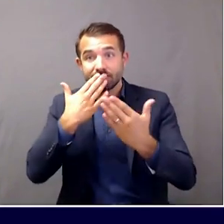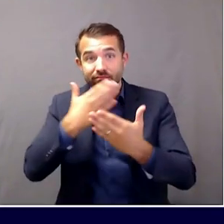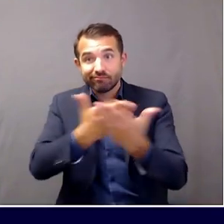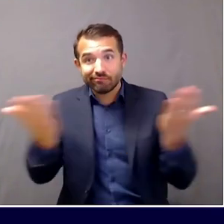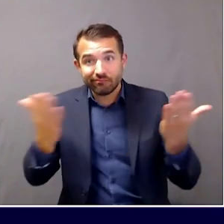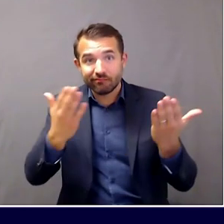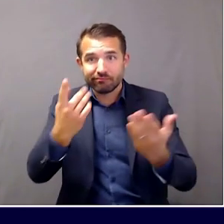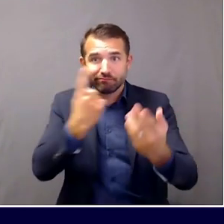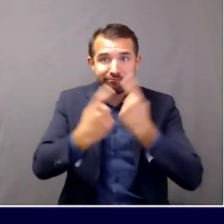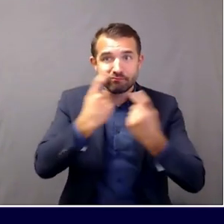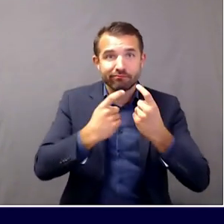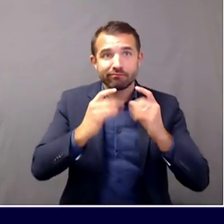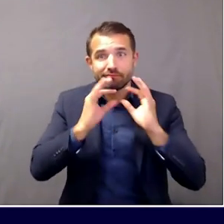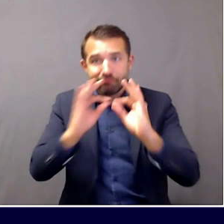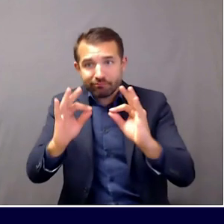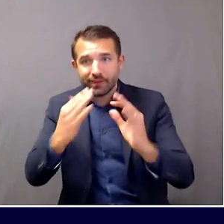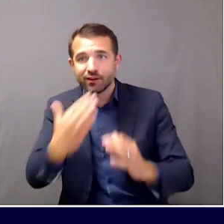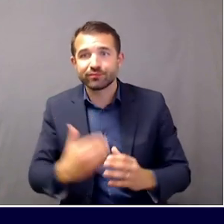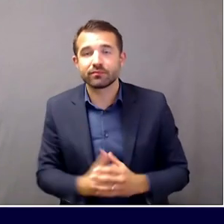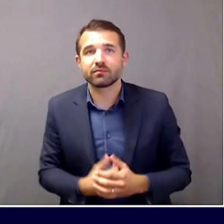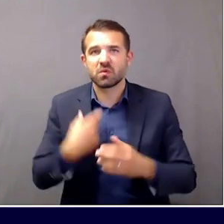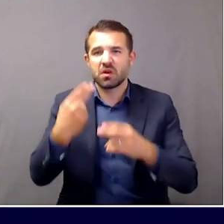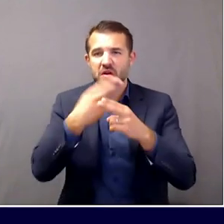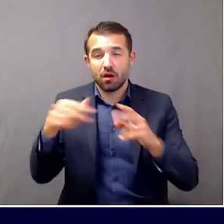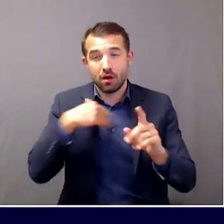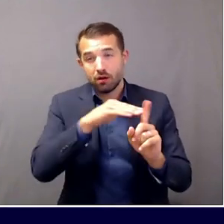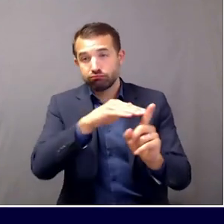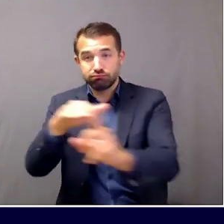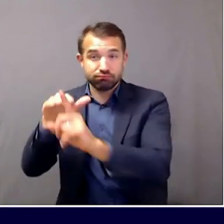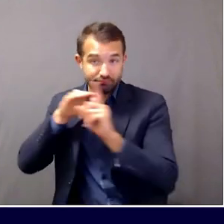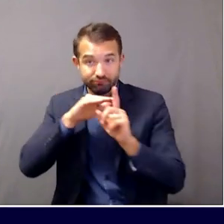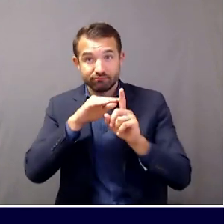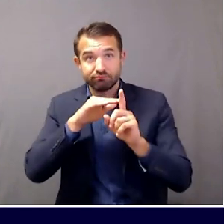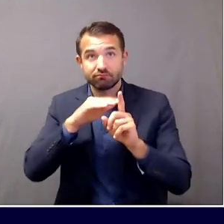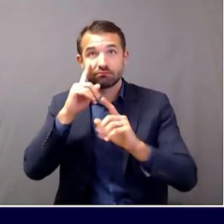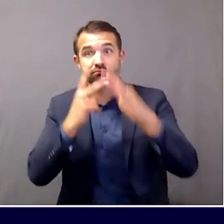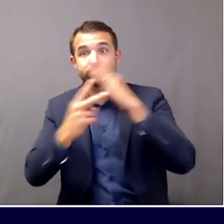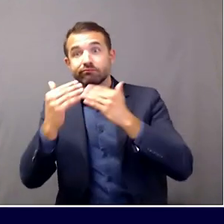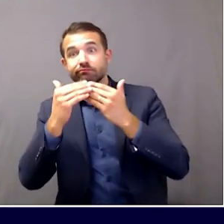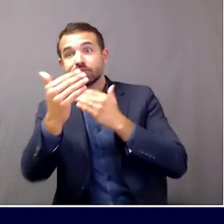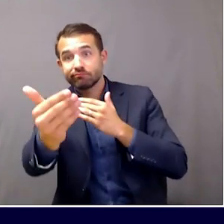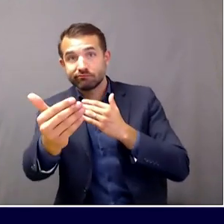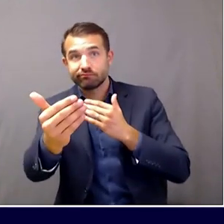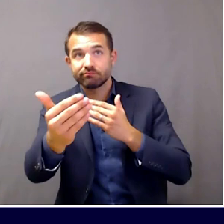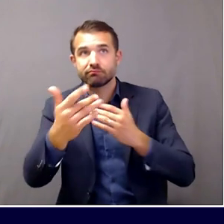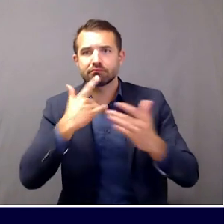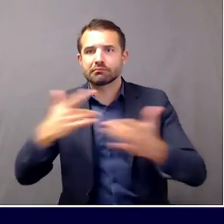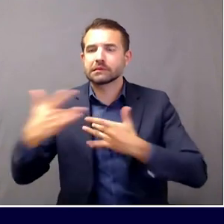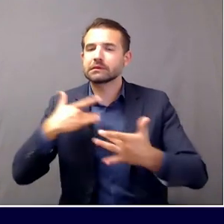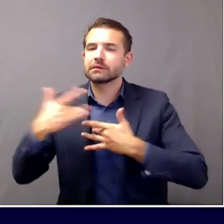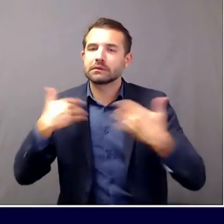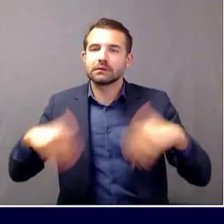questions. Again, as a quick reminder from my end, we're seeing things on the horizon that are concerning, but we all have the wherewithal